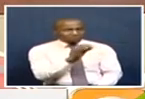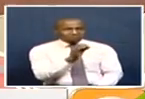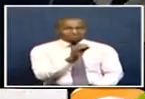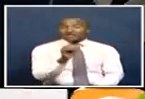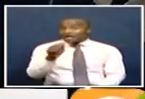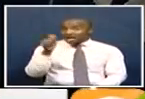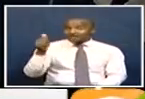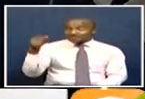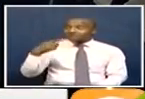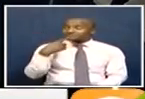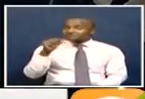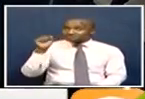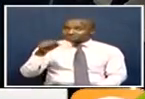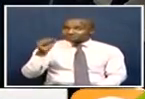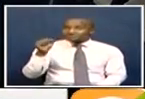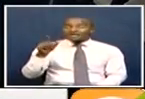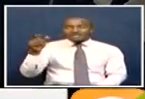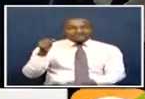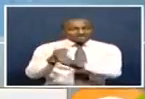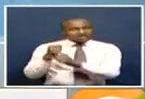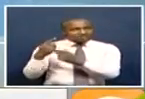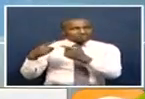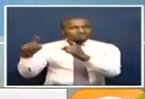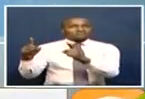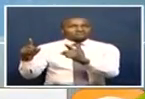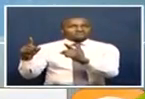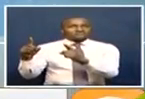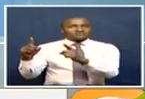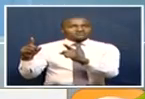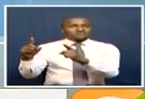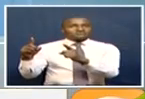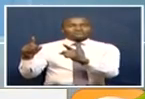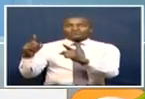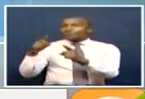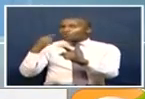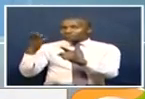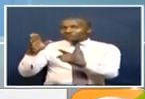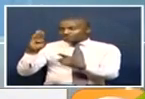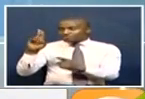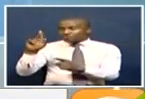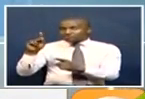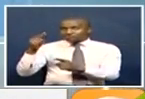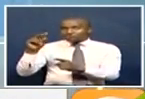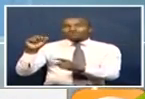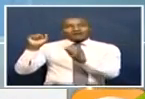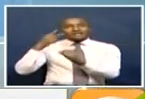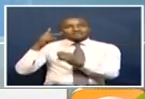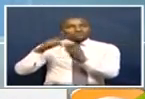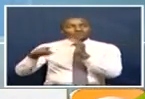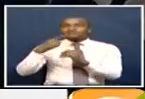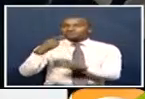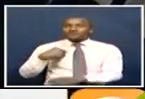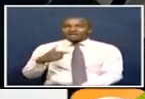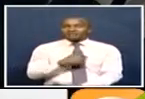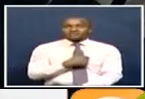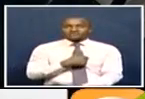Yes, he did it successfully. And those of us who were in Bukhungu can see what he told us